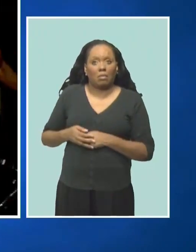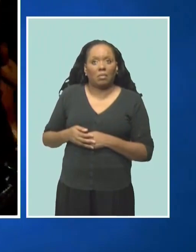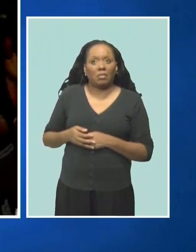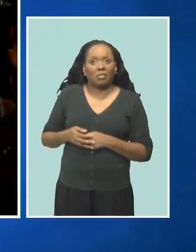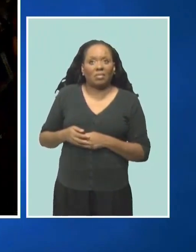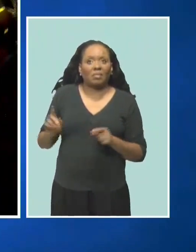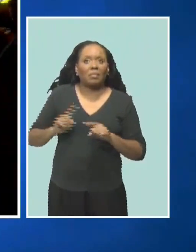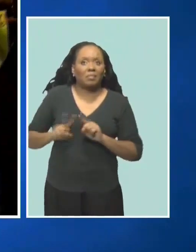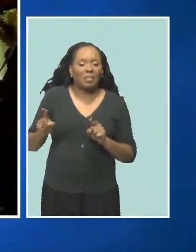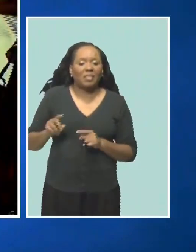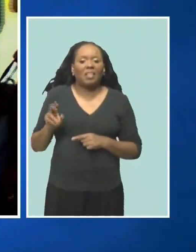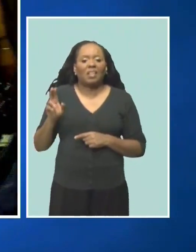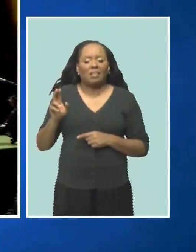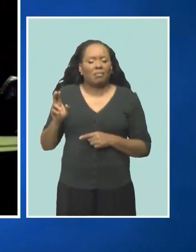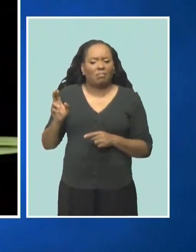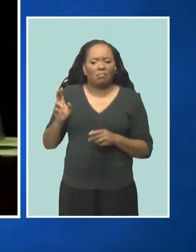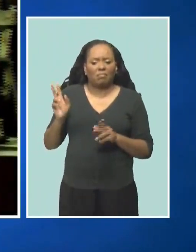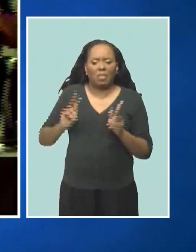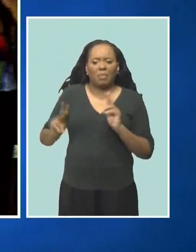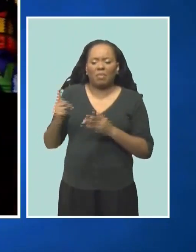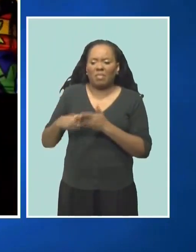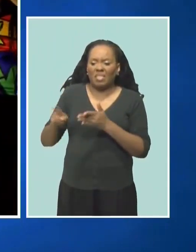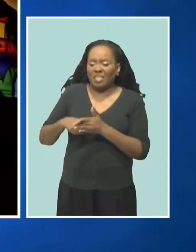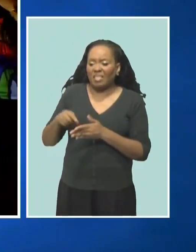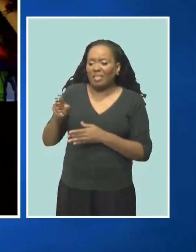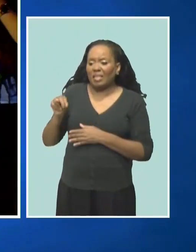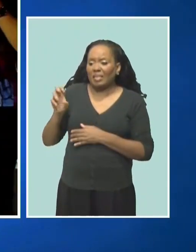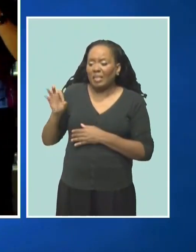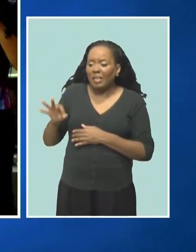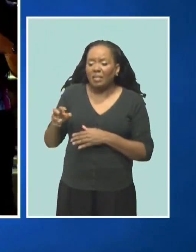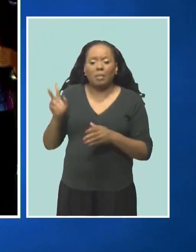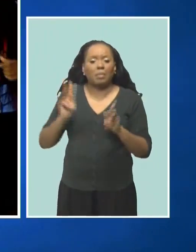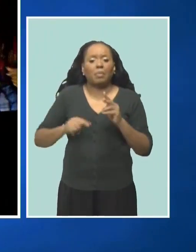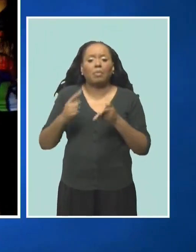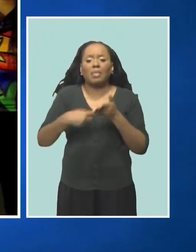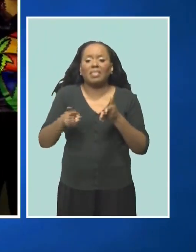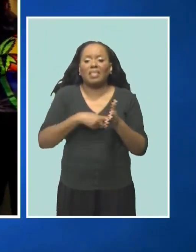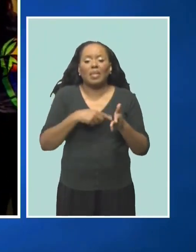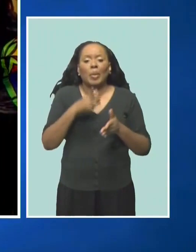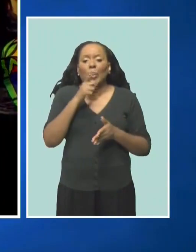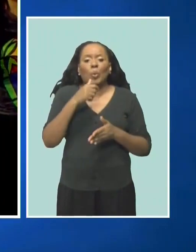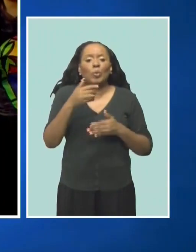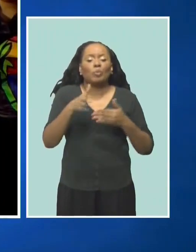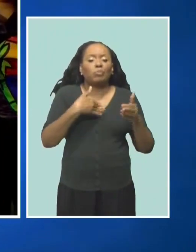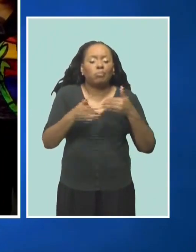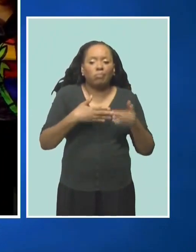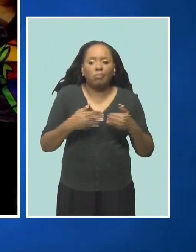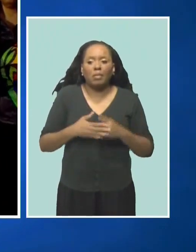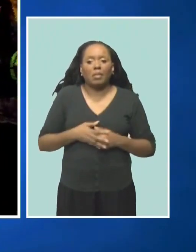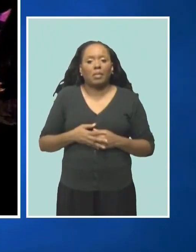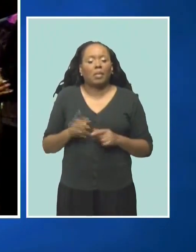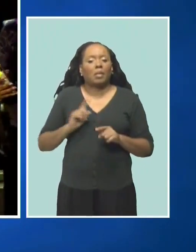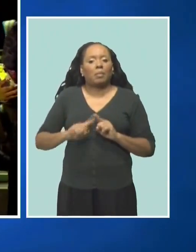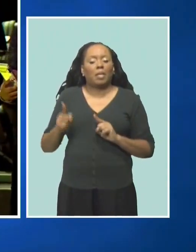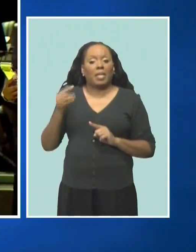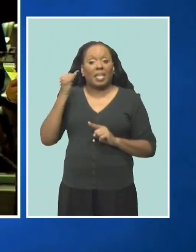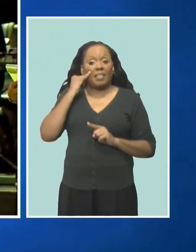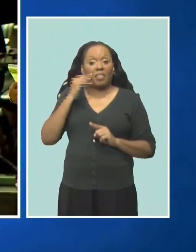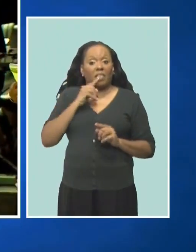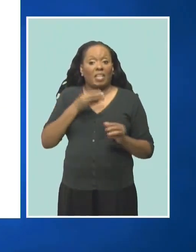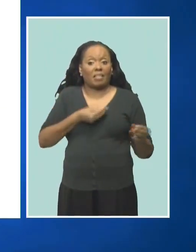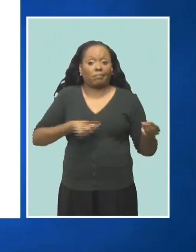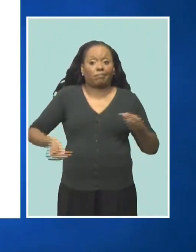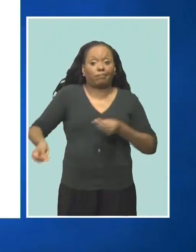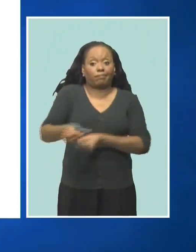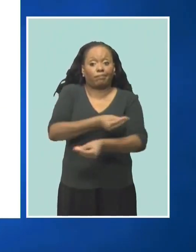brought back. So you don't really worry when I hear people criticizing because the shoe is not on their foot. They're just there watching on, right? To put on a festival